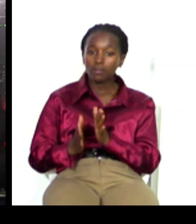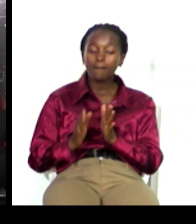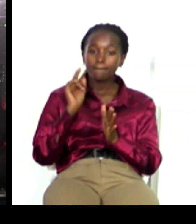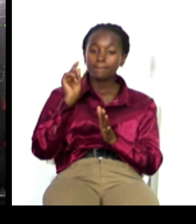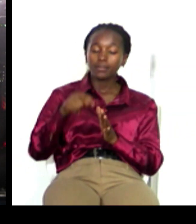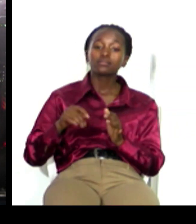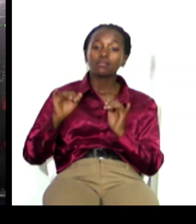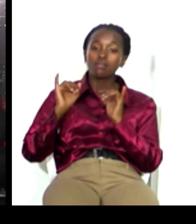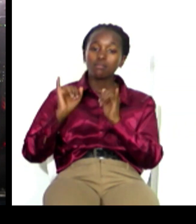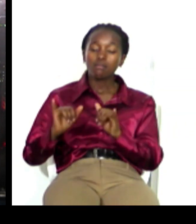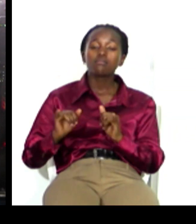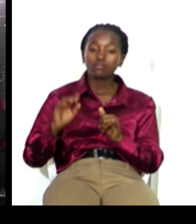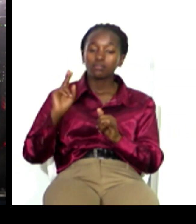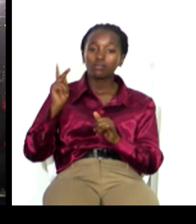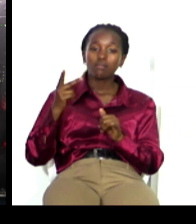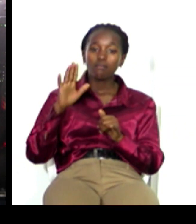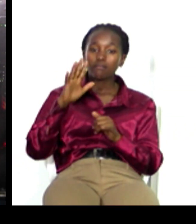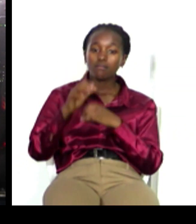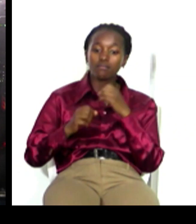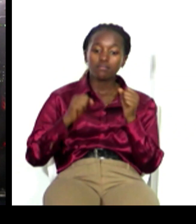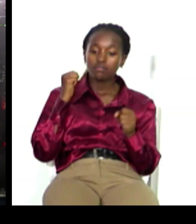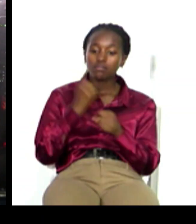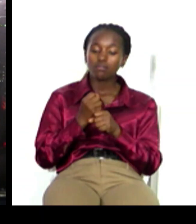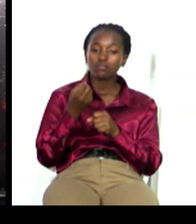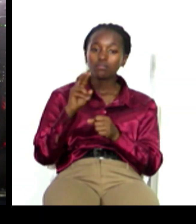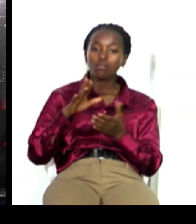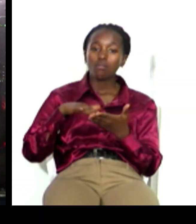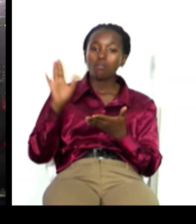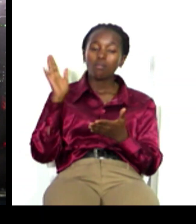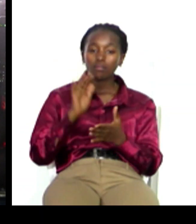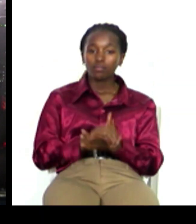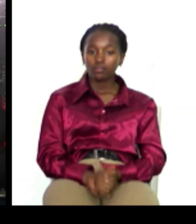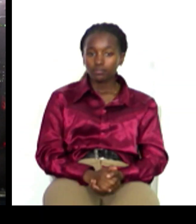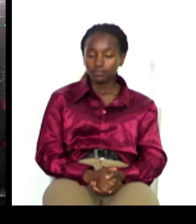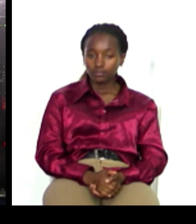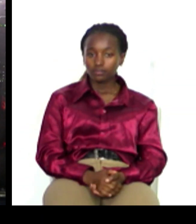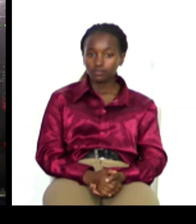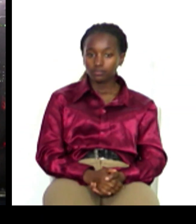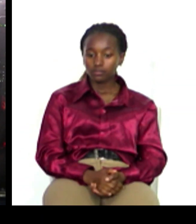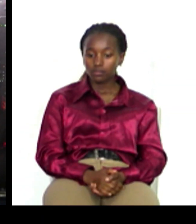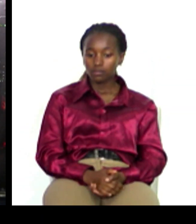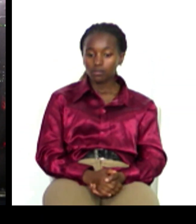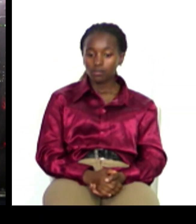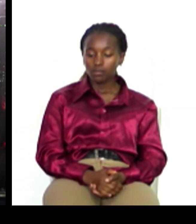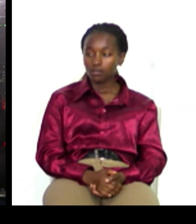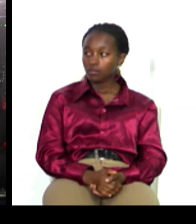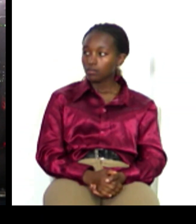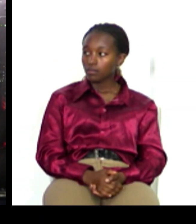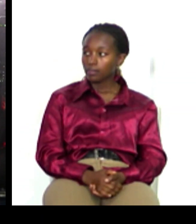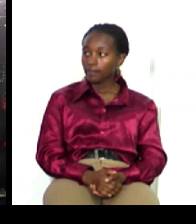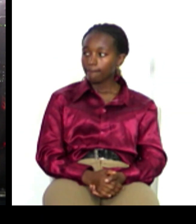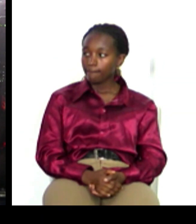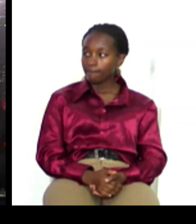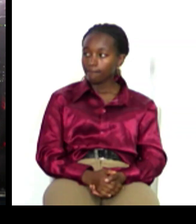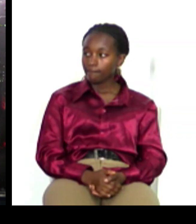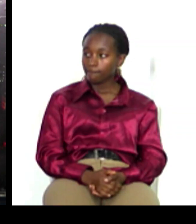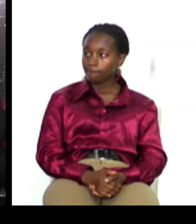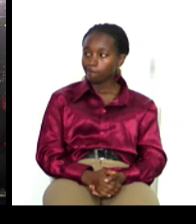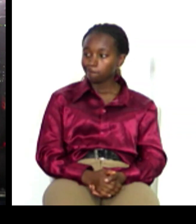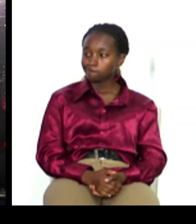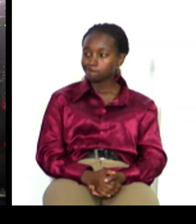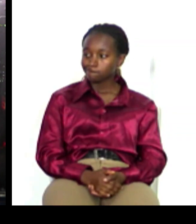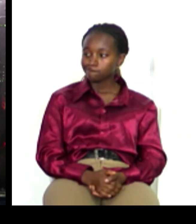5 years. When is the election? But you just said we may get a constitutional crisis and maybe. But if for not, a